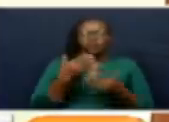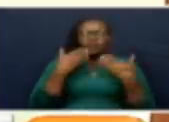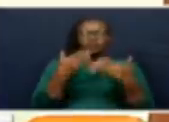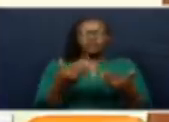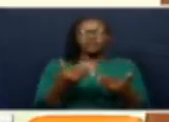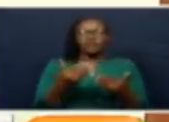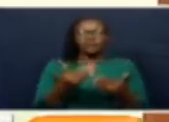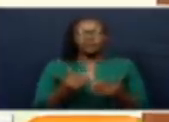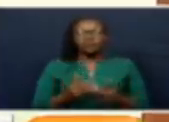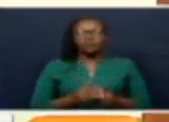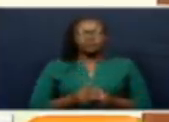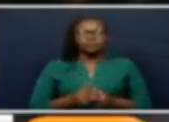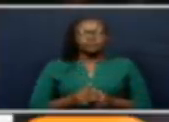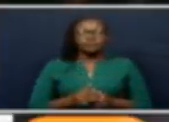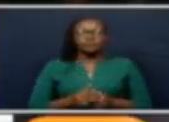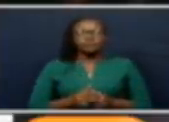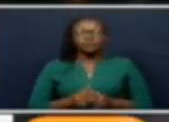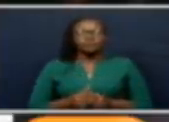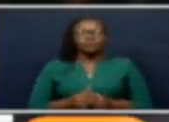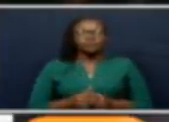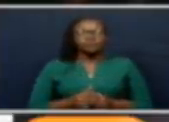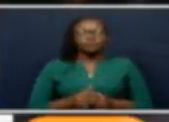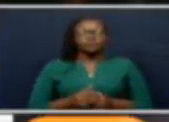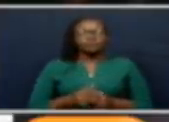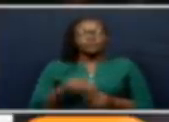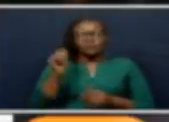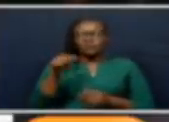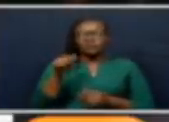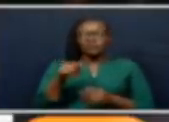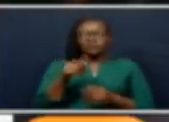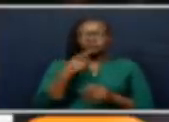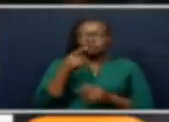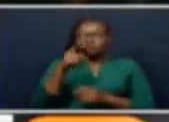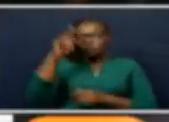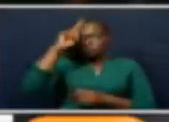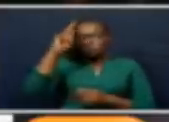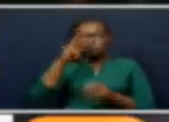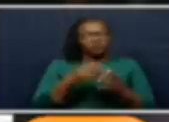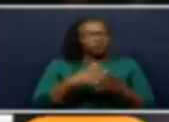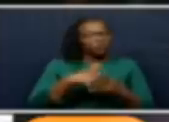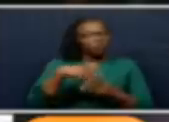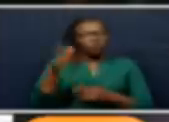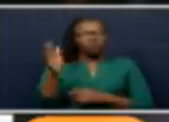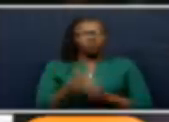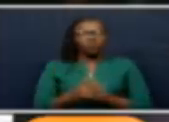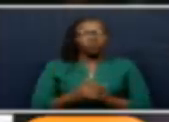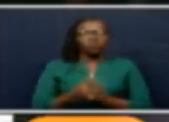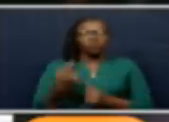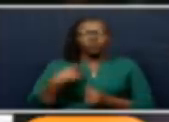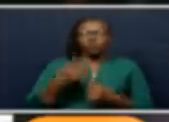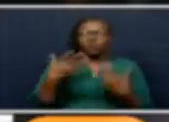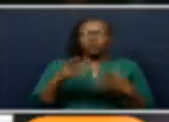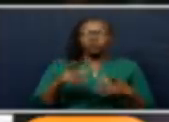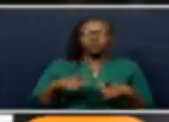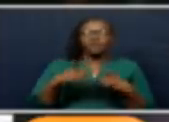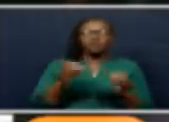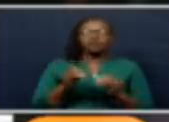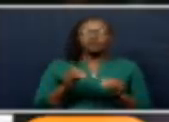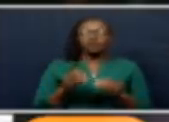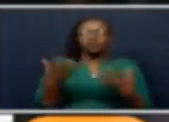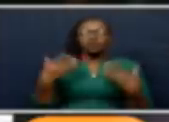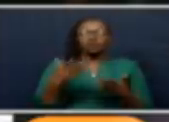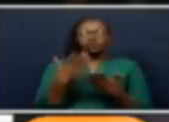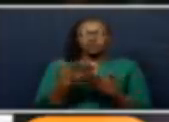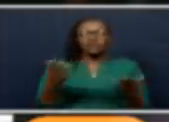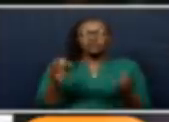know? Yeah. They told the police to stand down. Absolutely. Stand down. We didn't lose any life or any property.